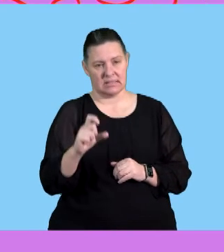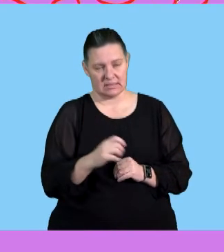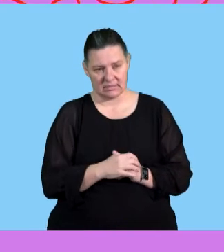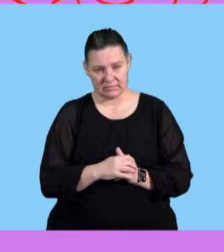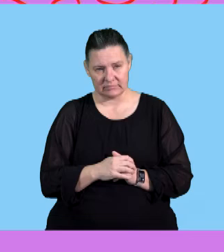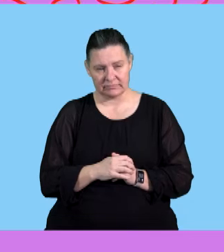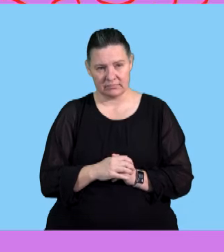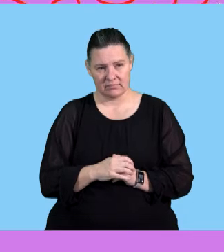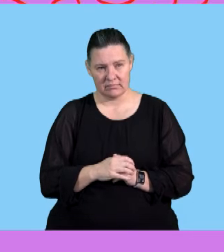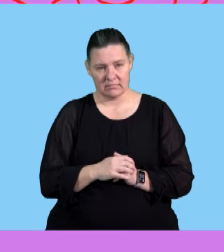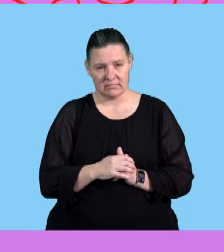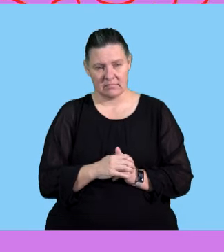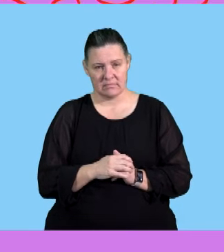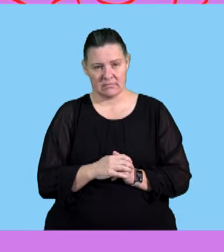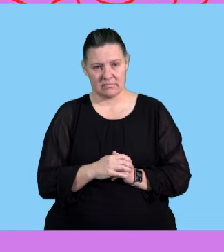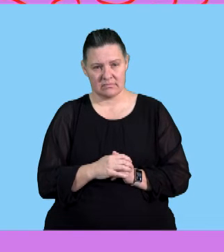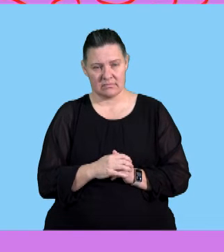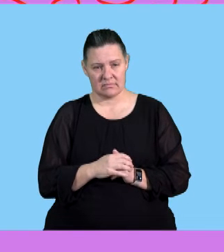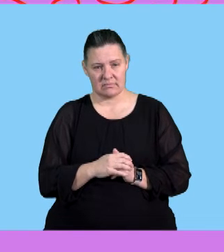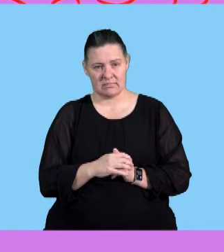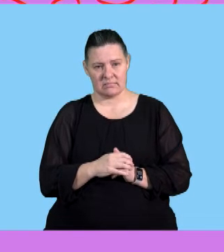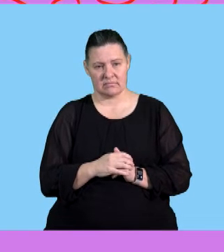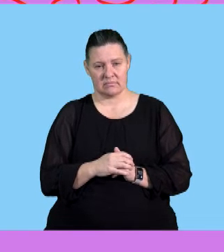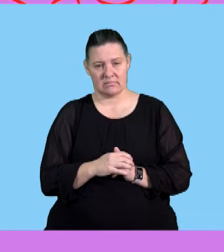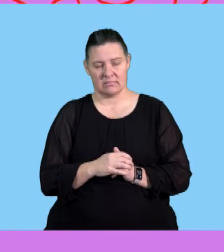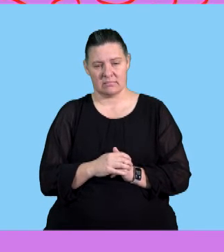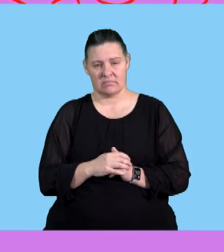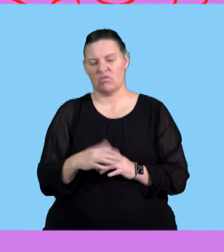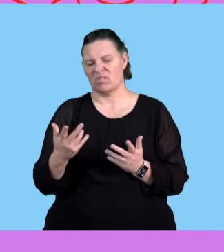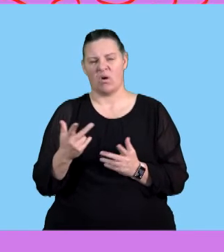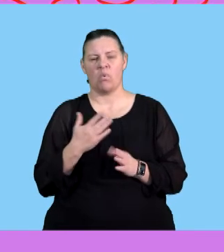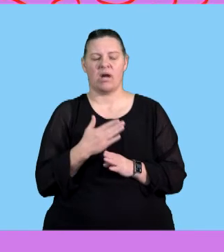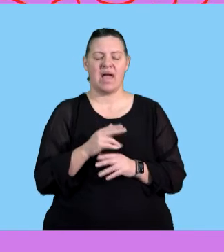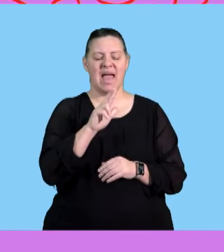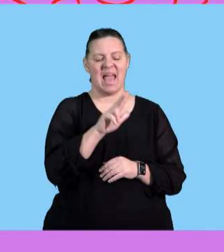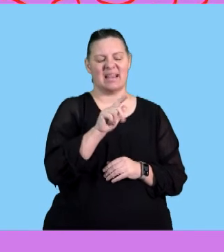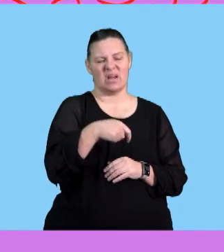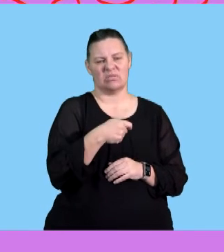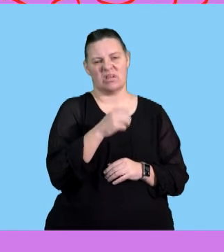8,333 Rand, 33. But let's work with a round number,